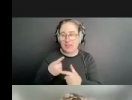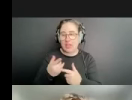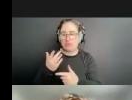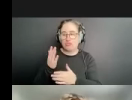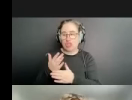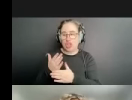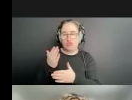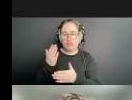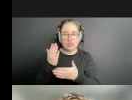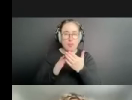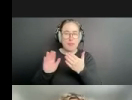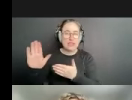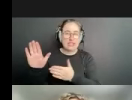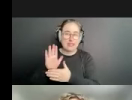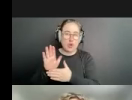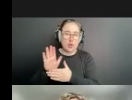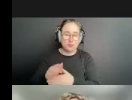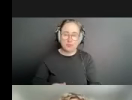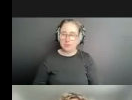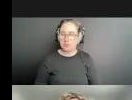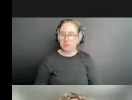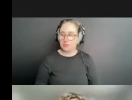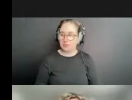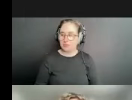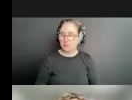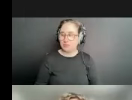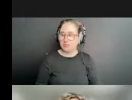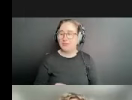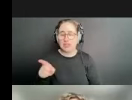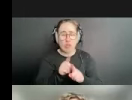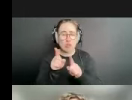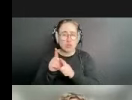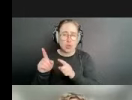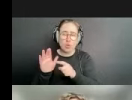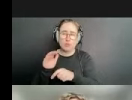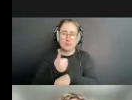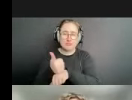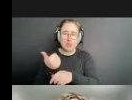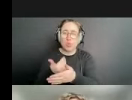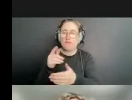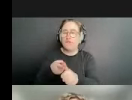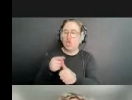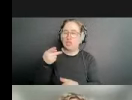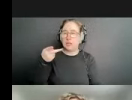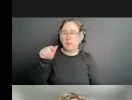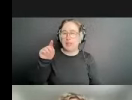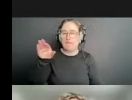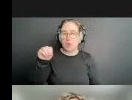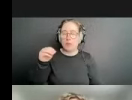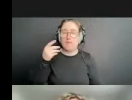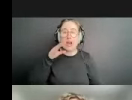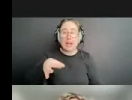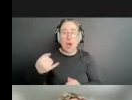video. He also developed the first platform for hip hop artists in LA.